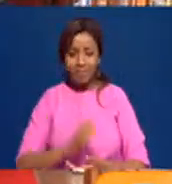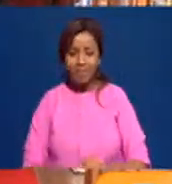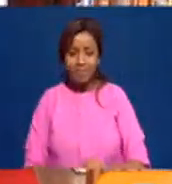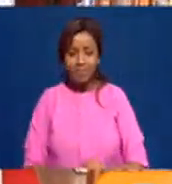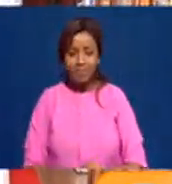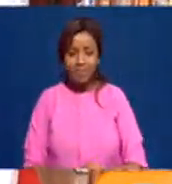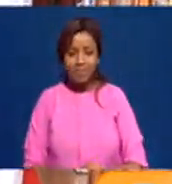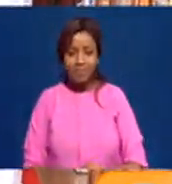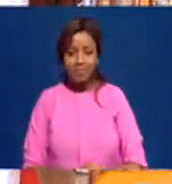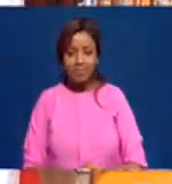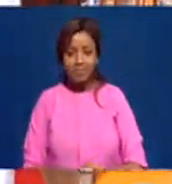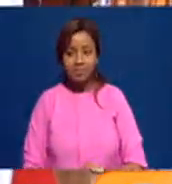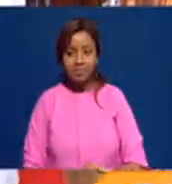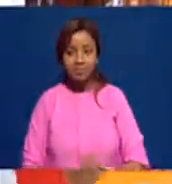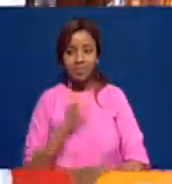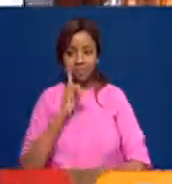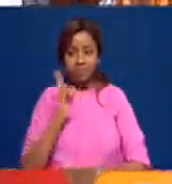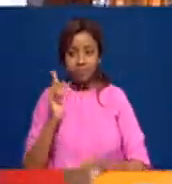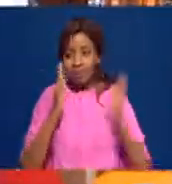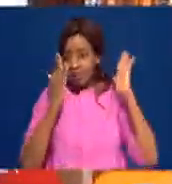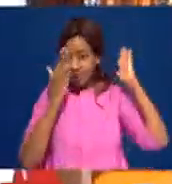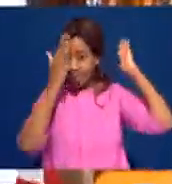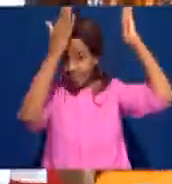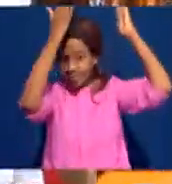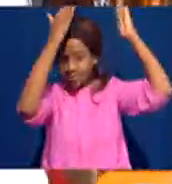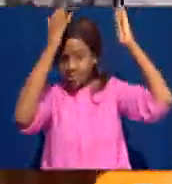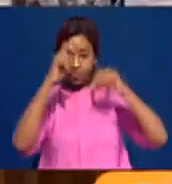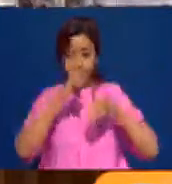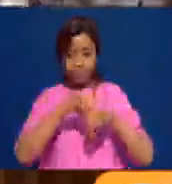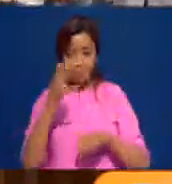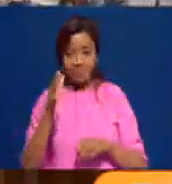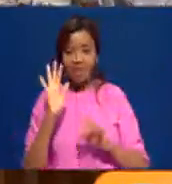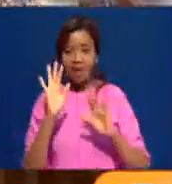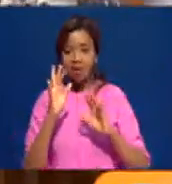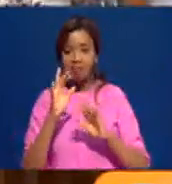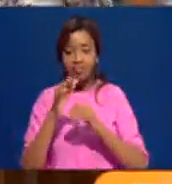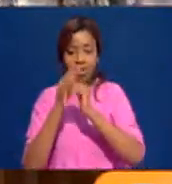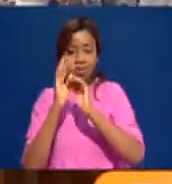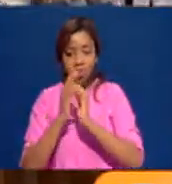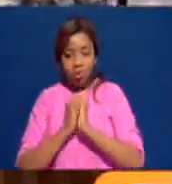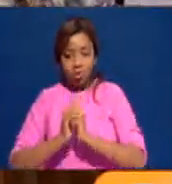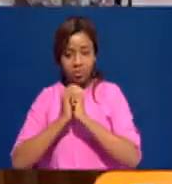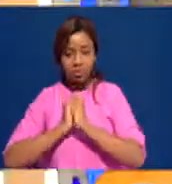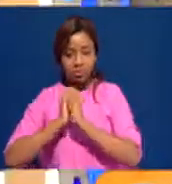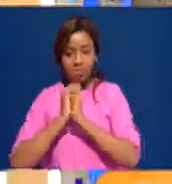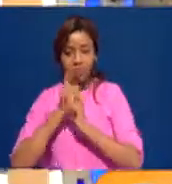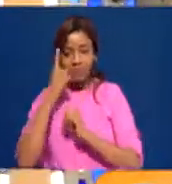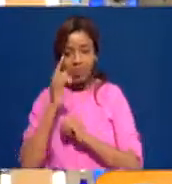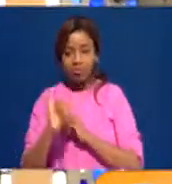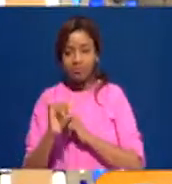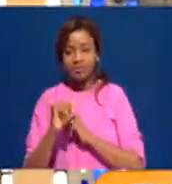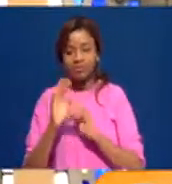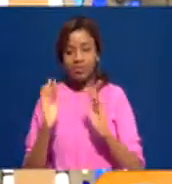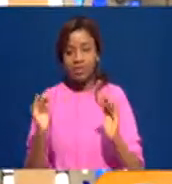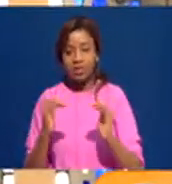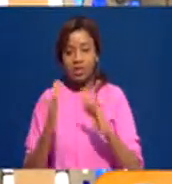Catholic Archbishop Phillip Anyolo, while presiding over Christmas Mass at the Holy Family Basilica in